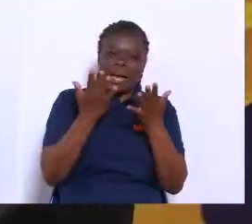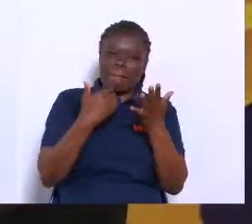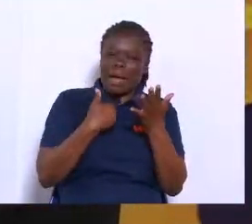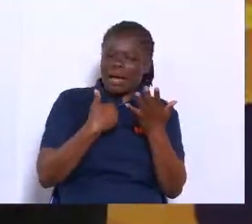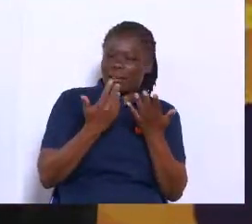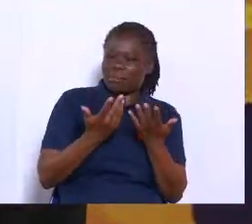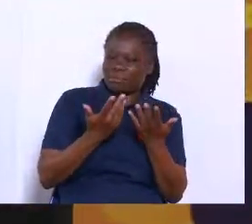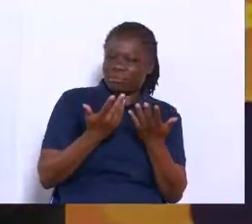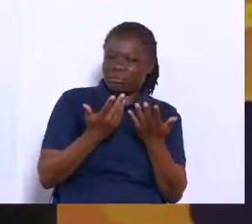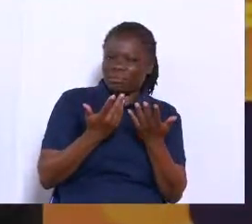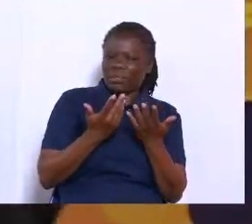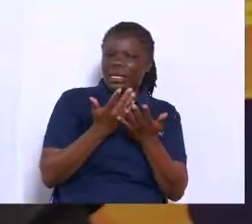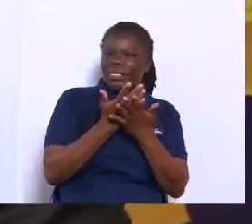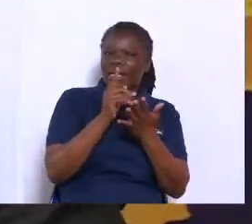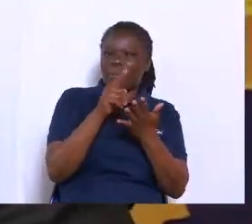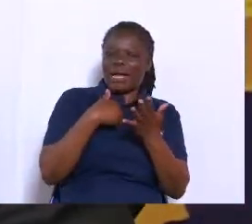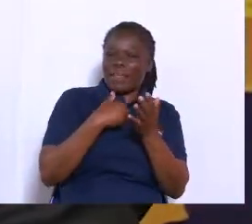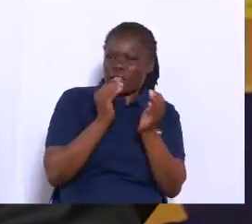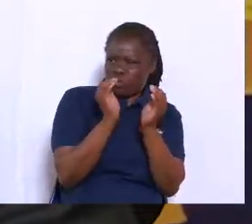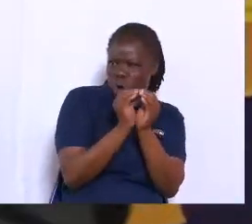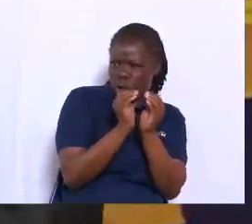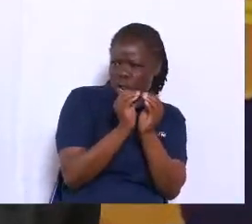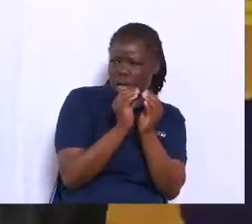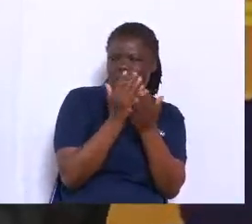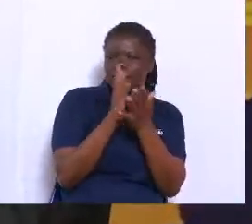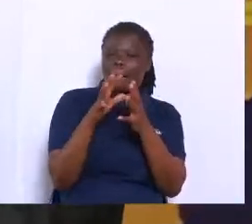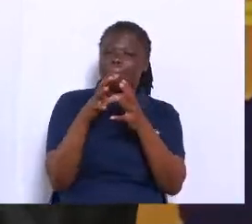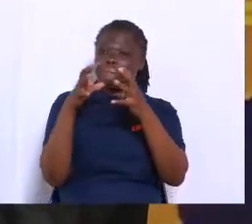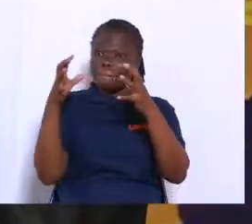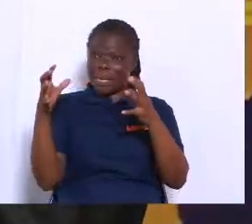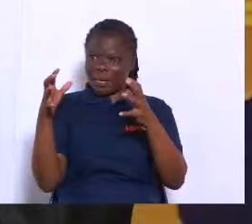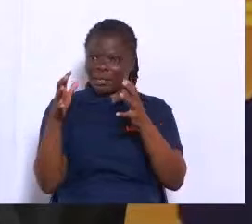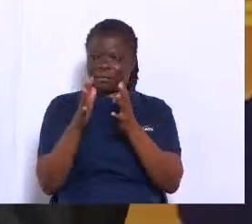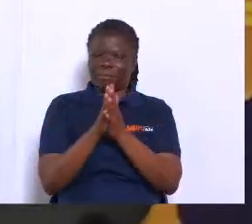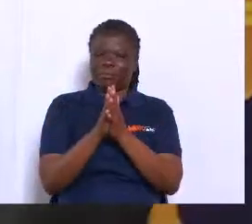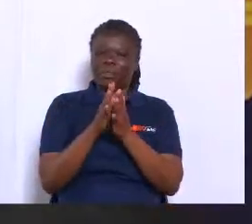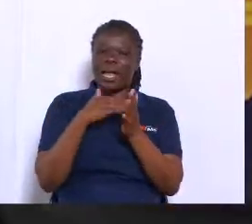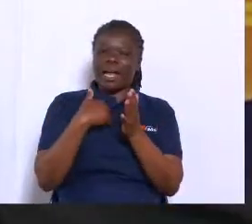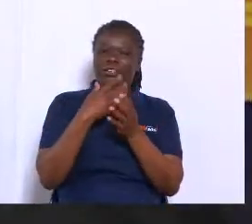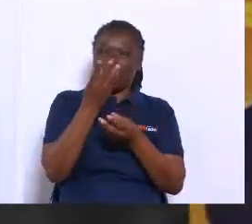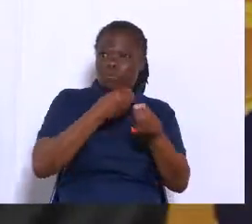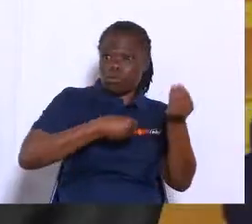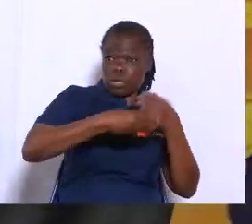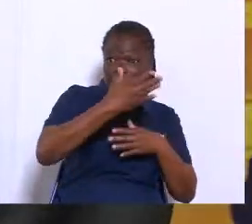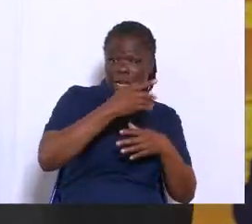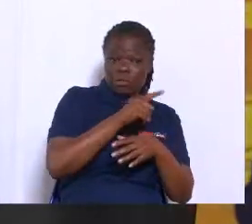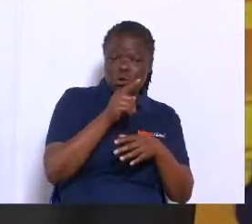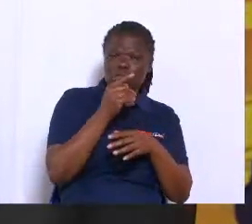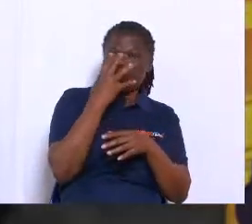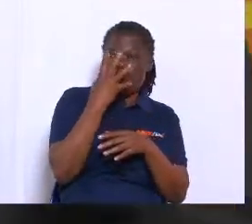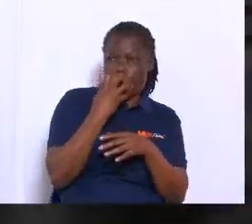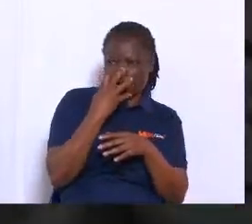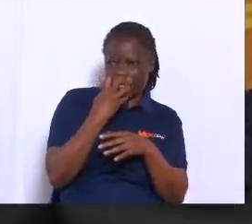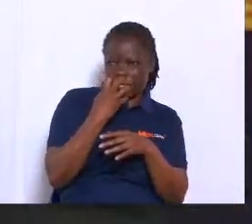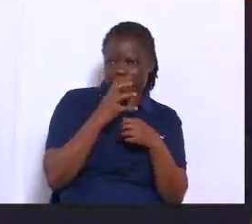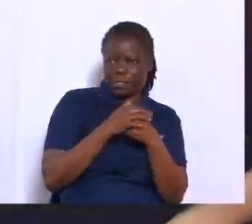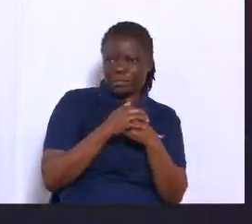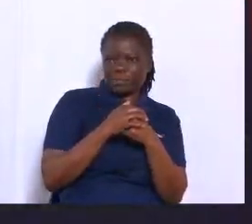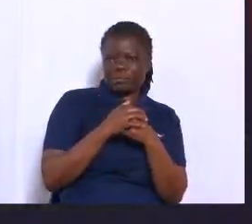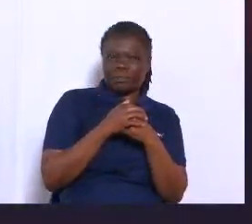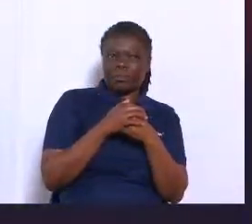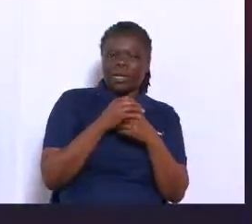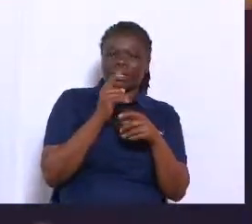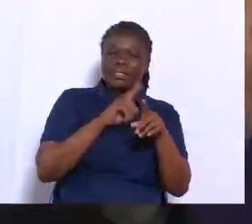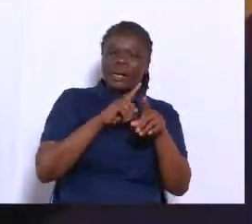size, and some of them are very small. And they've got to sort the oranges. You know how they sort the